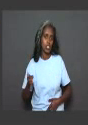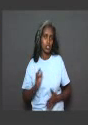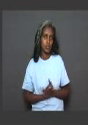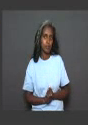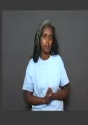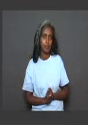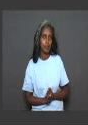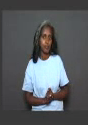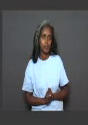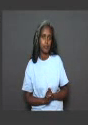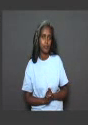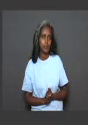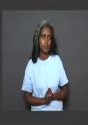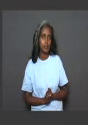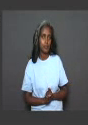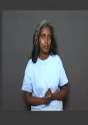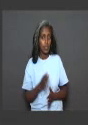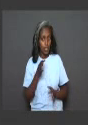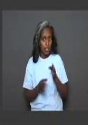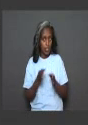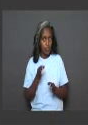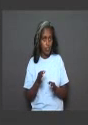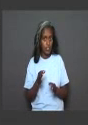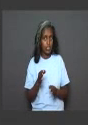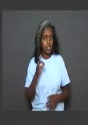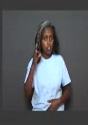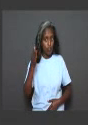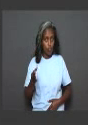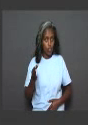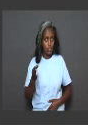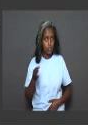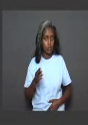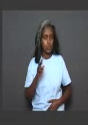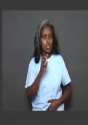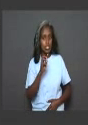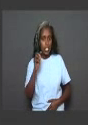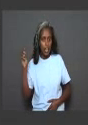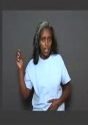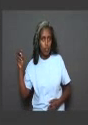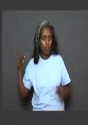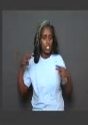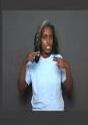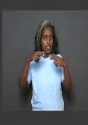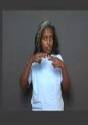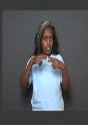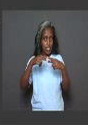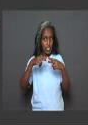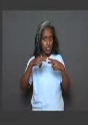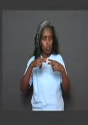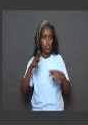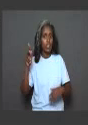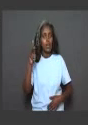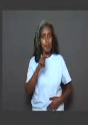h. If the focus is to the right of the vertex, the